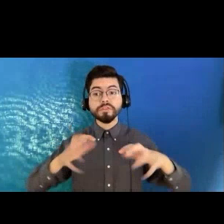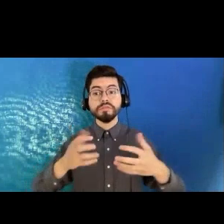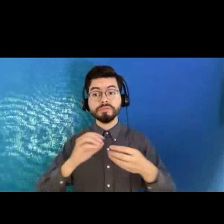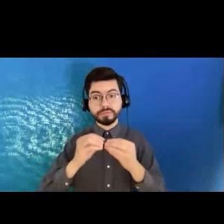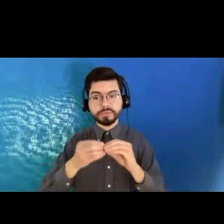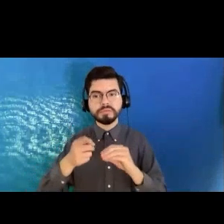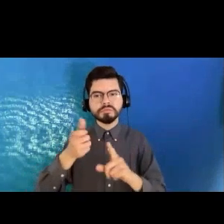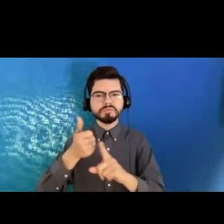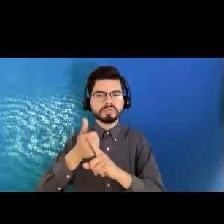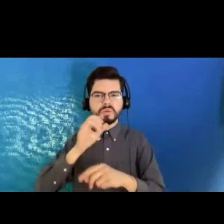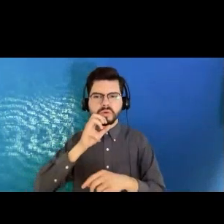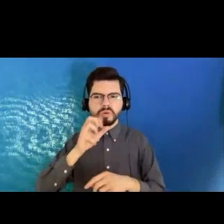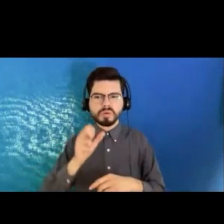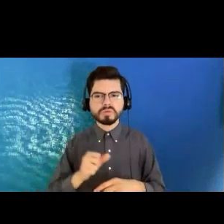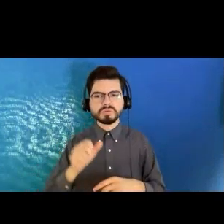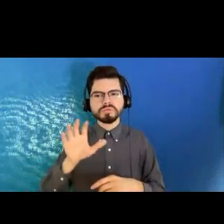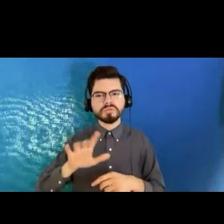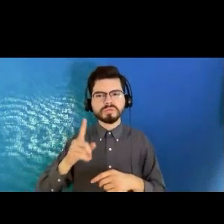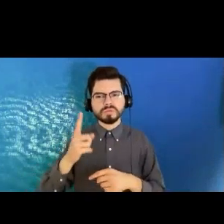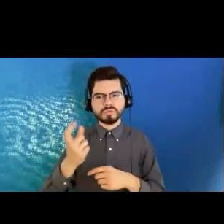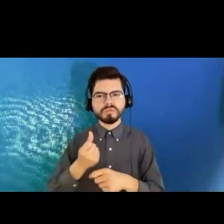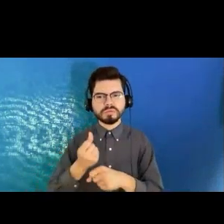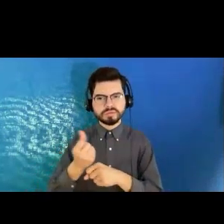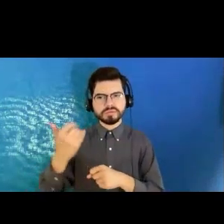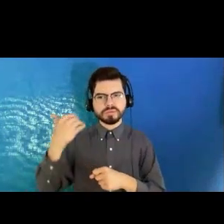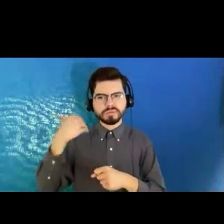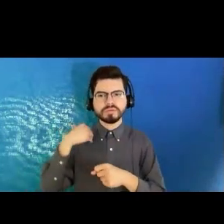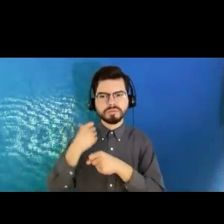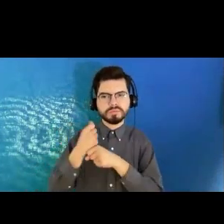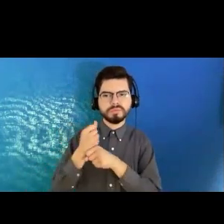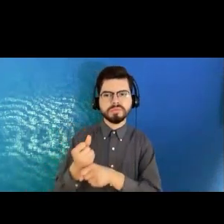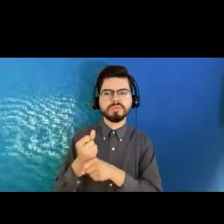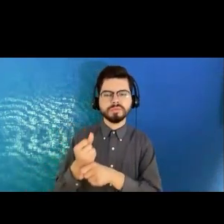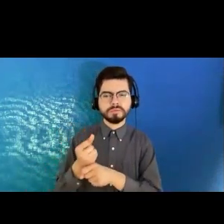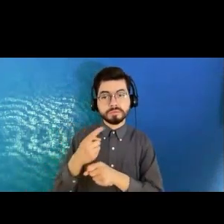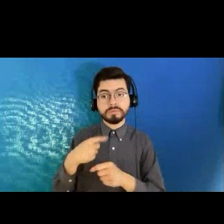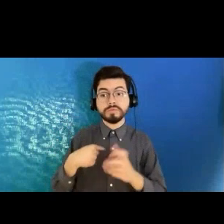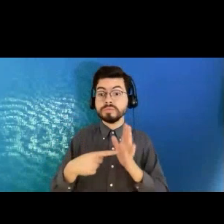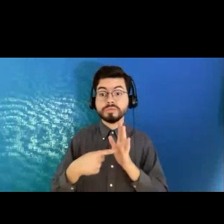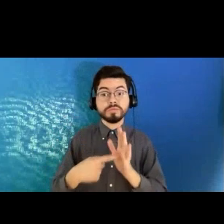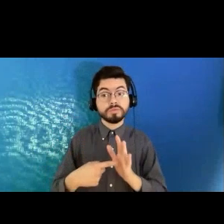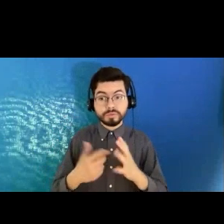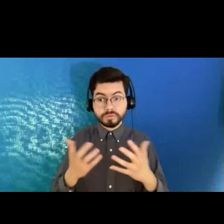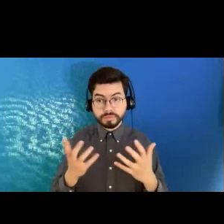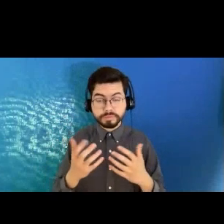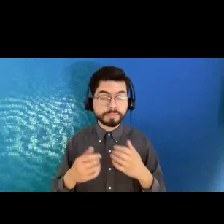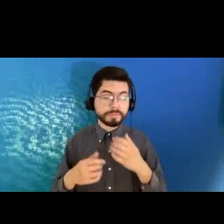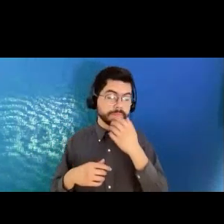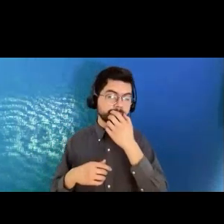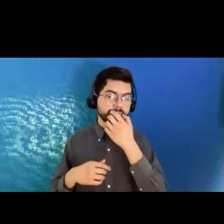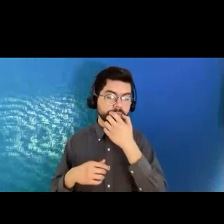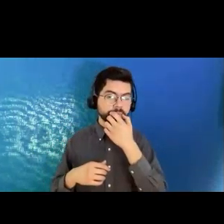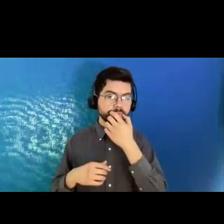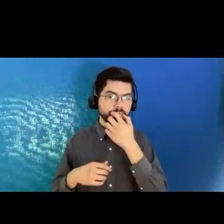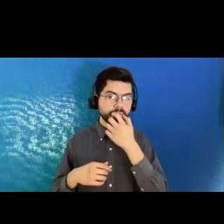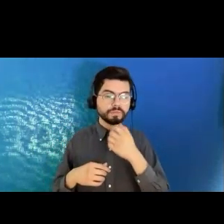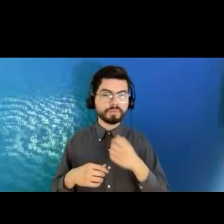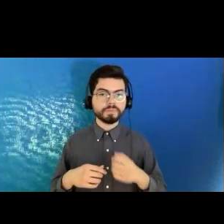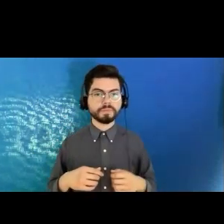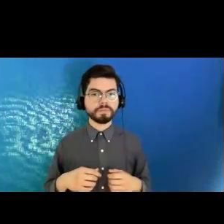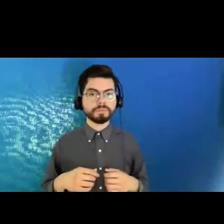graph. It's just about a year old. But what I wanted to show you here is that not only